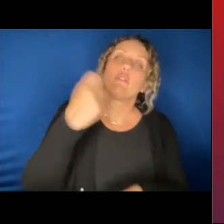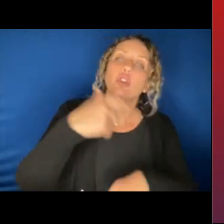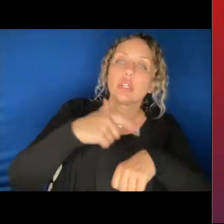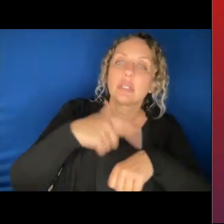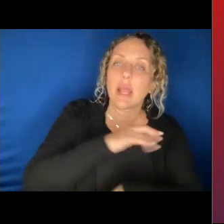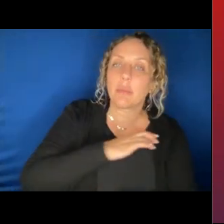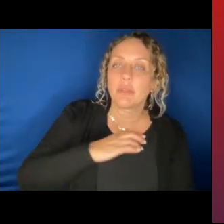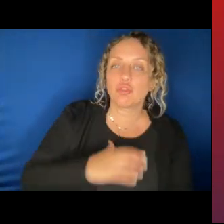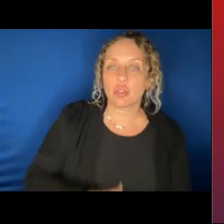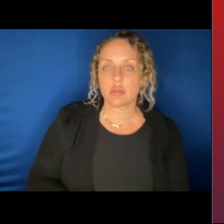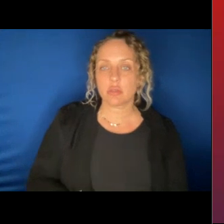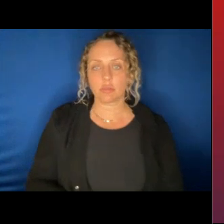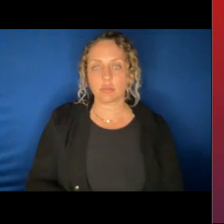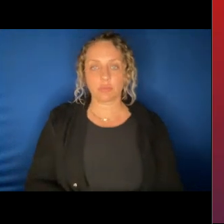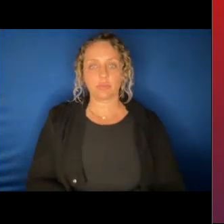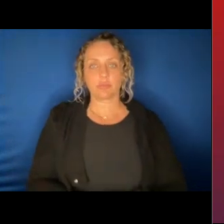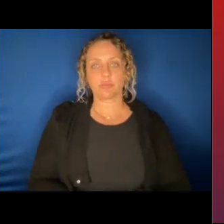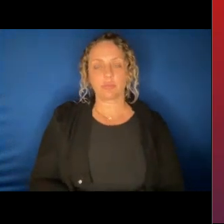commissioners.